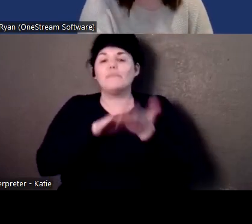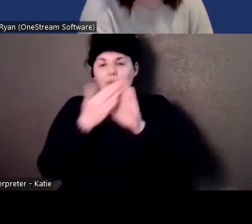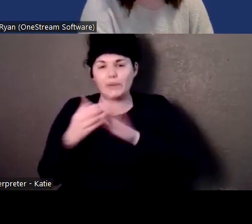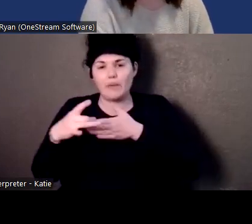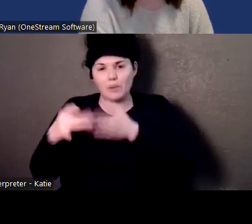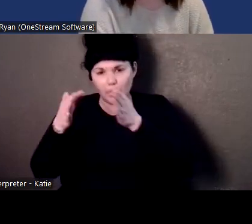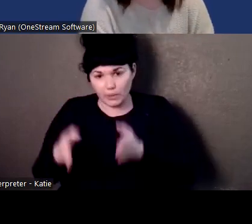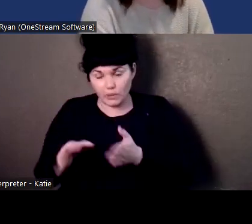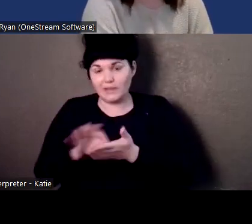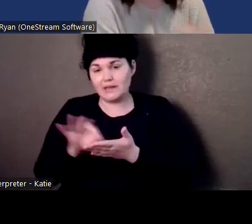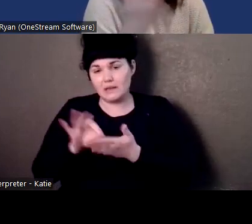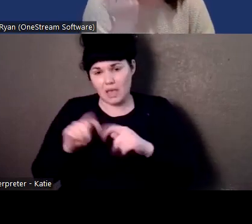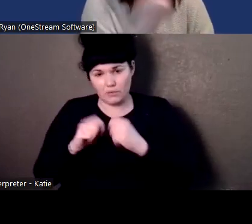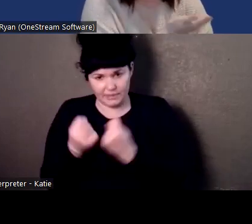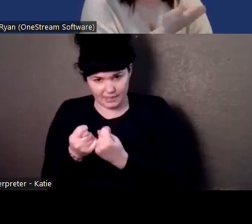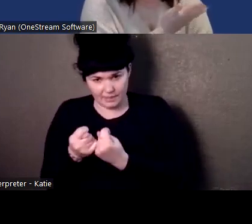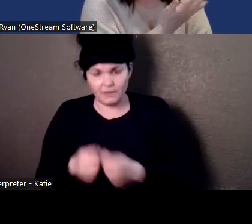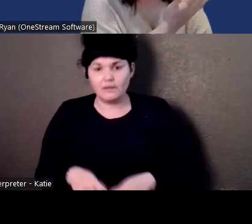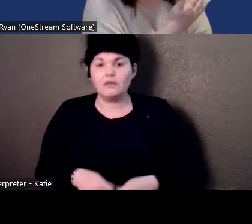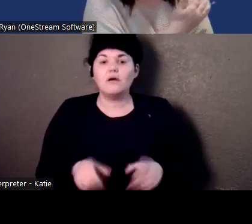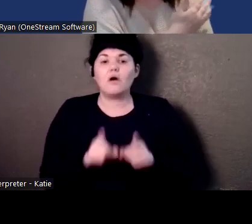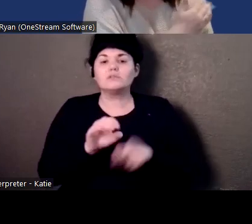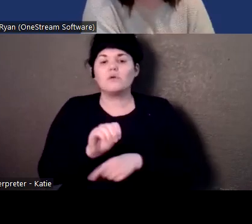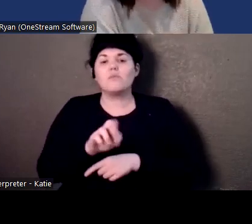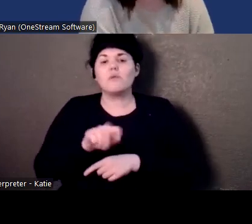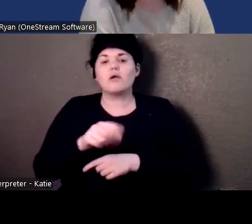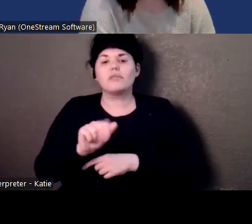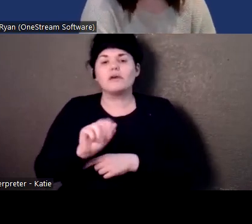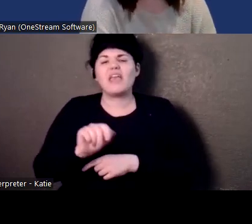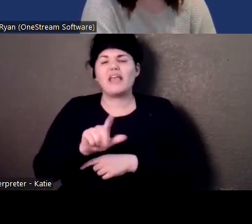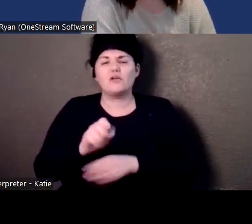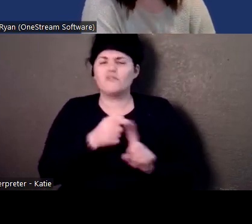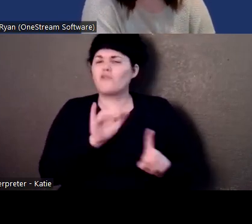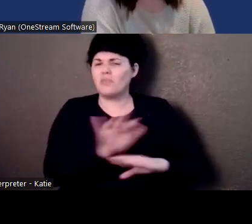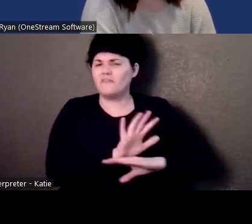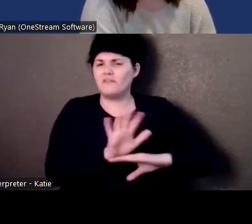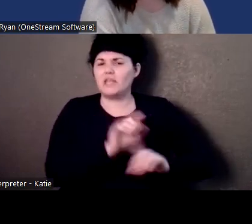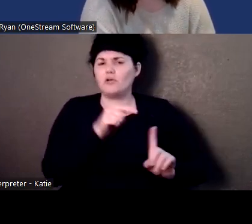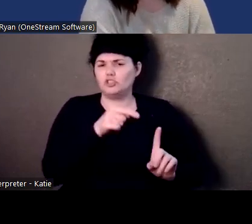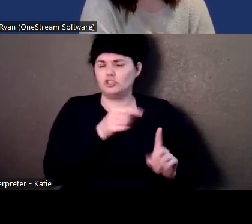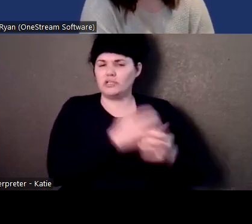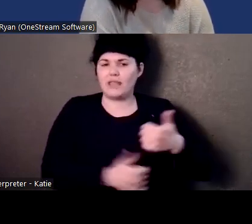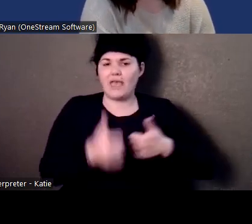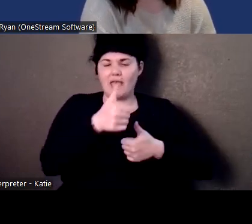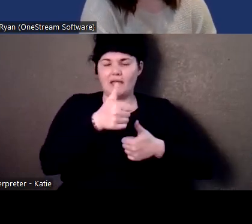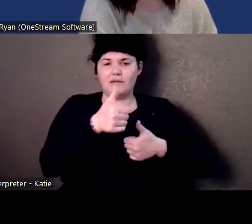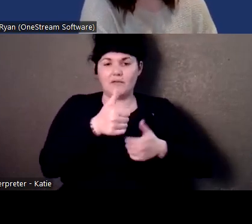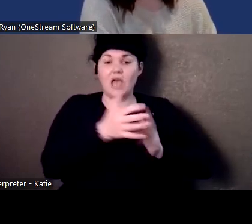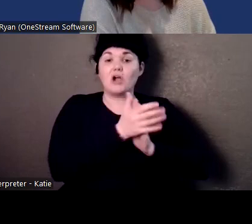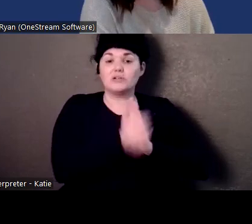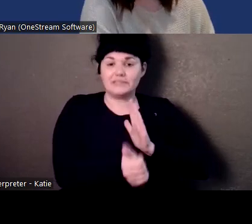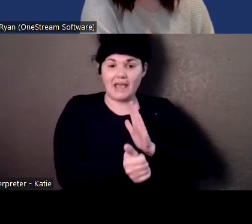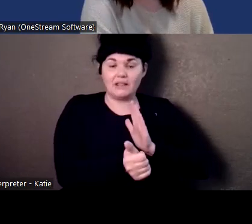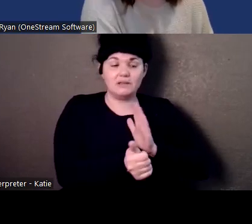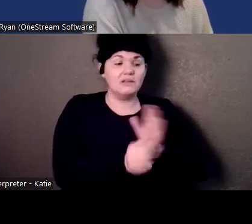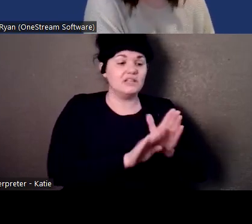team. Also, Martha Engel, who you saw on the video, who is the head of our talent development and talent